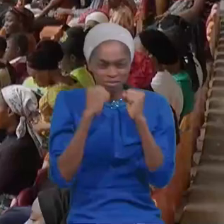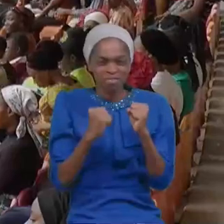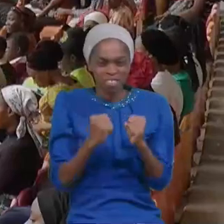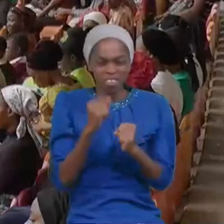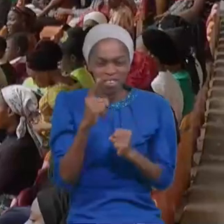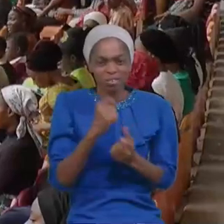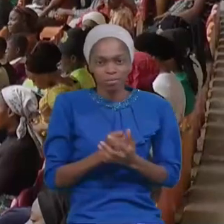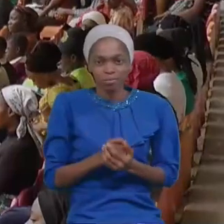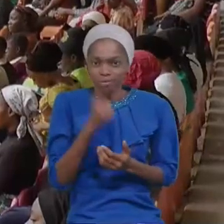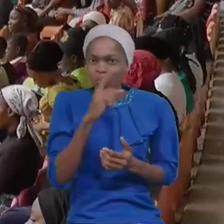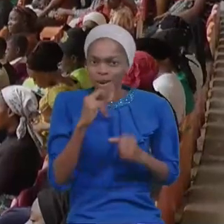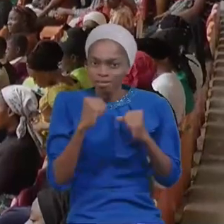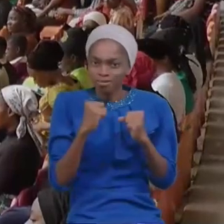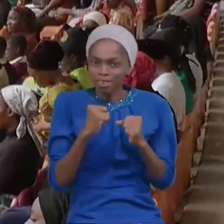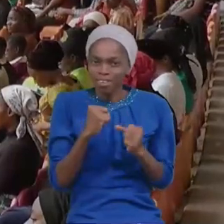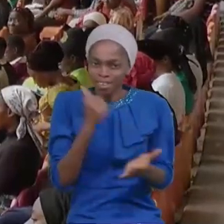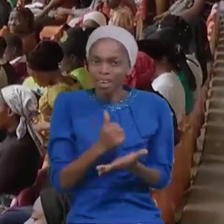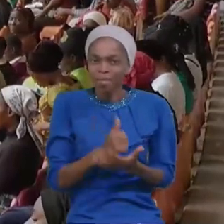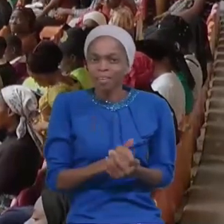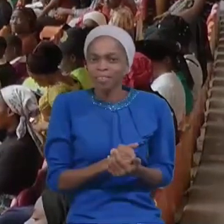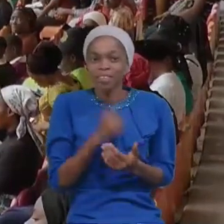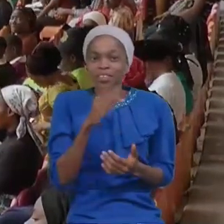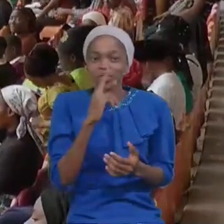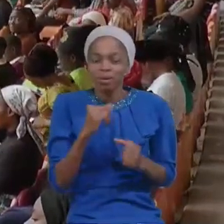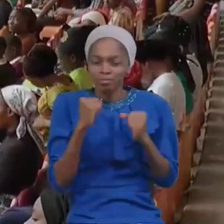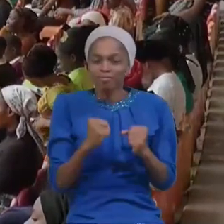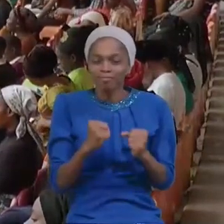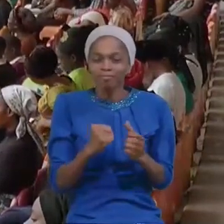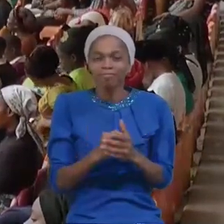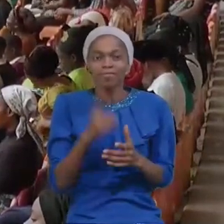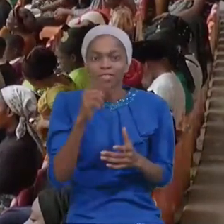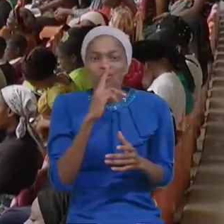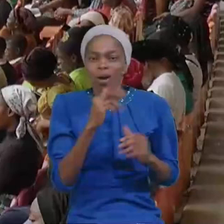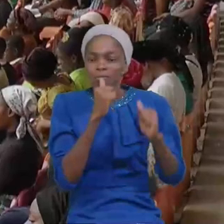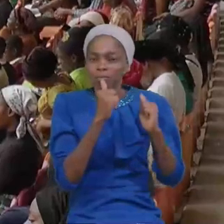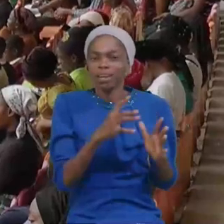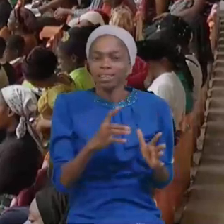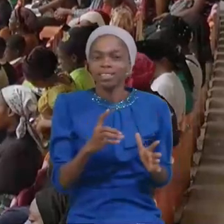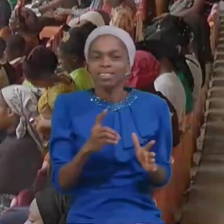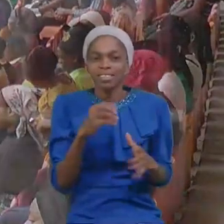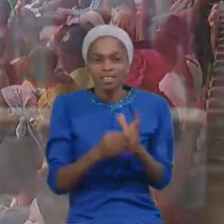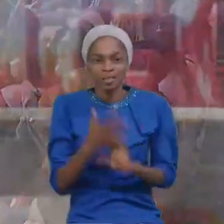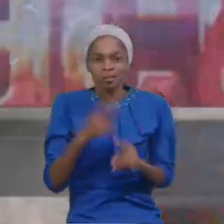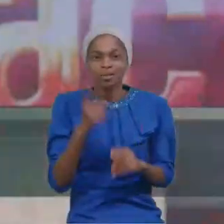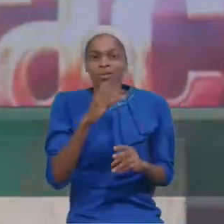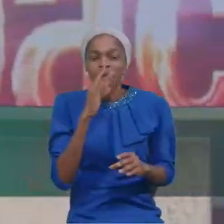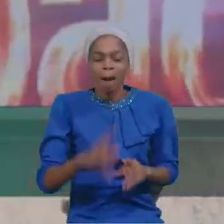blessed. You are promoted in Jesus' name. J now